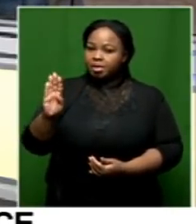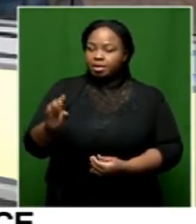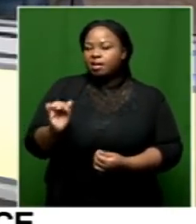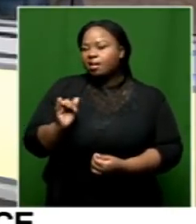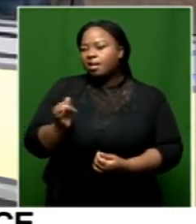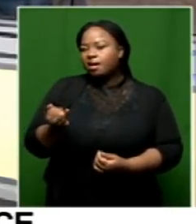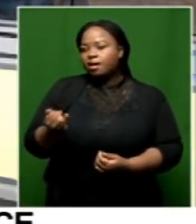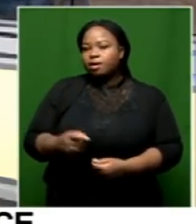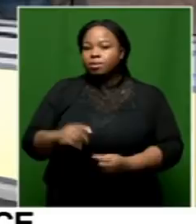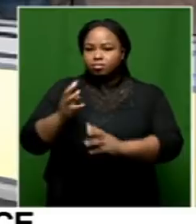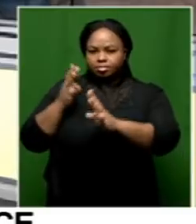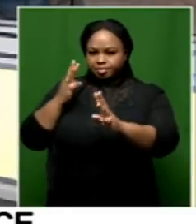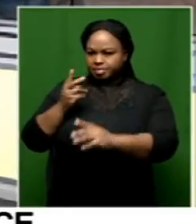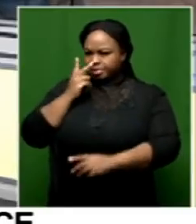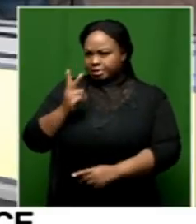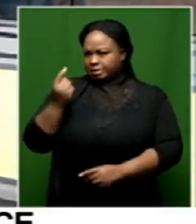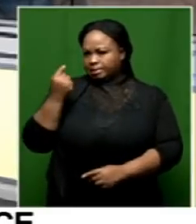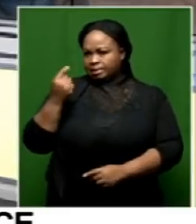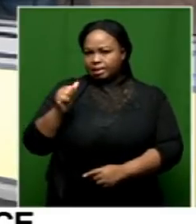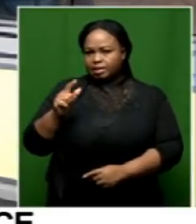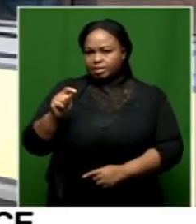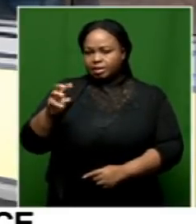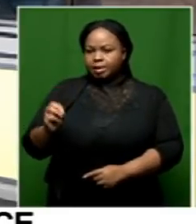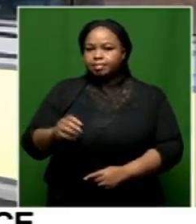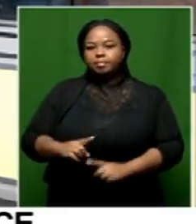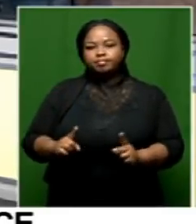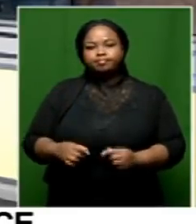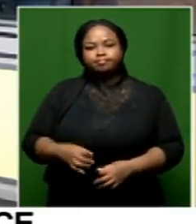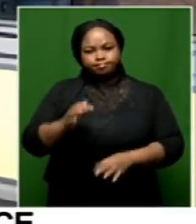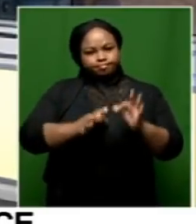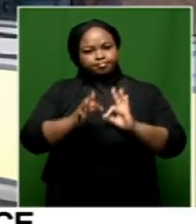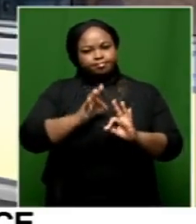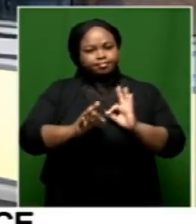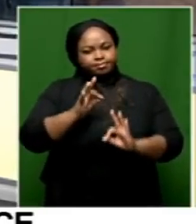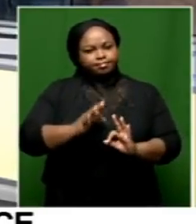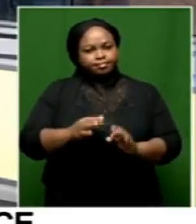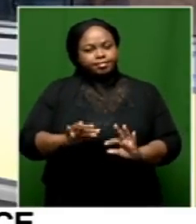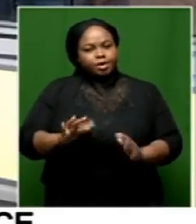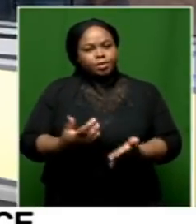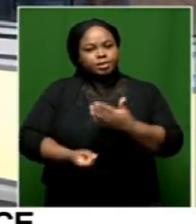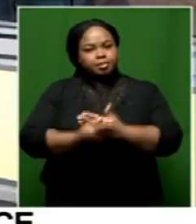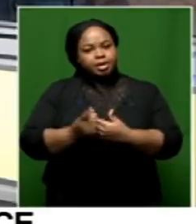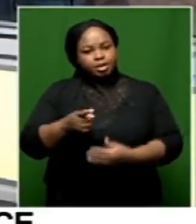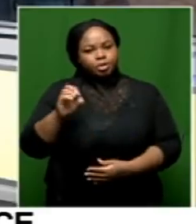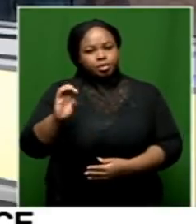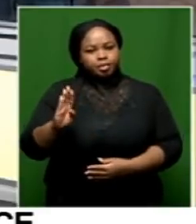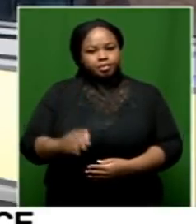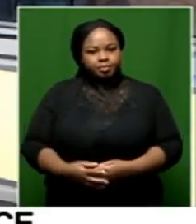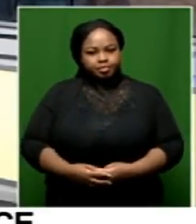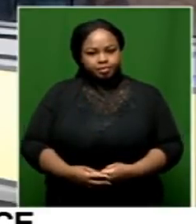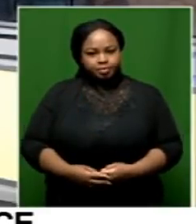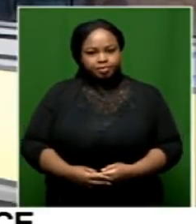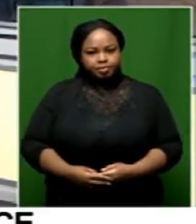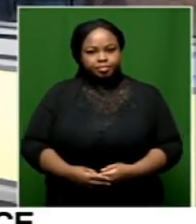like. We can see queues again forming behind you at ATMs. But talk to us, Palesa. How are things in Bloemfontein this morning?